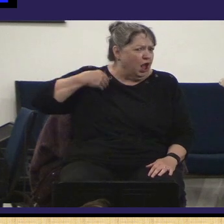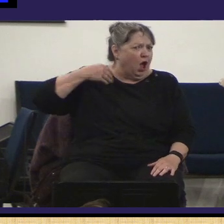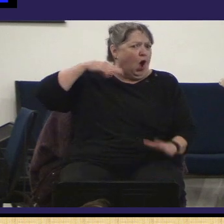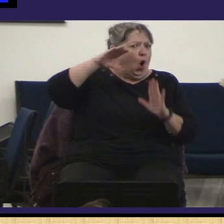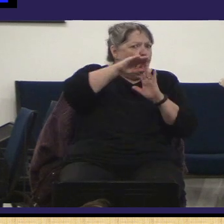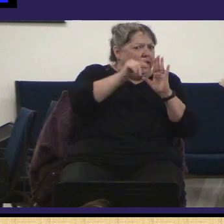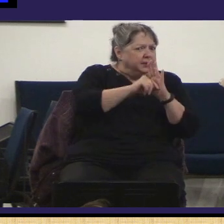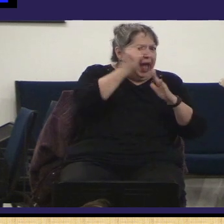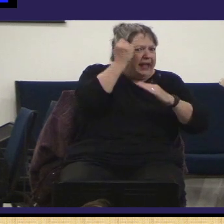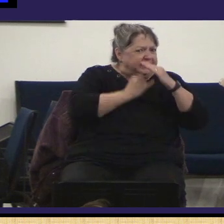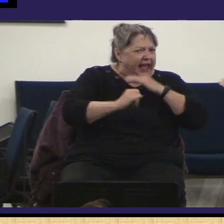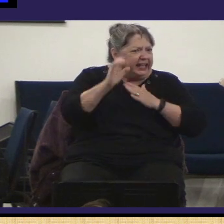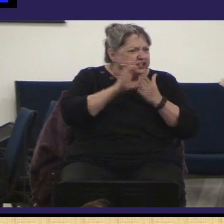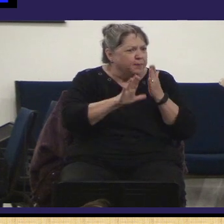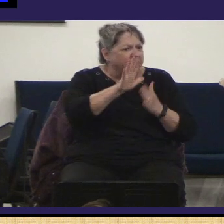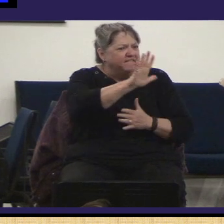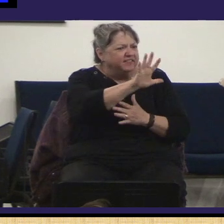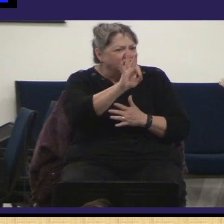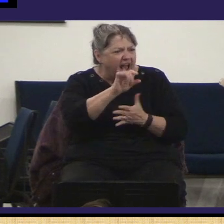one of those,